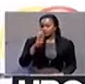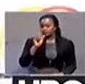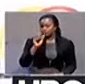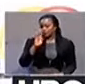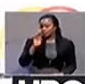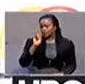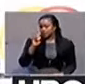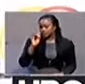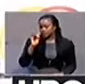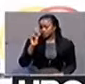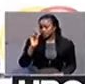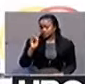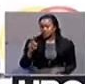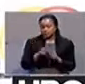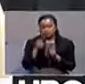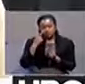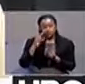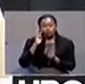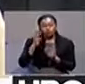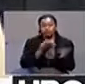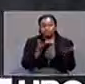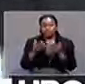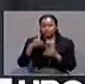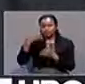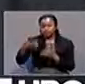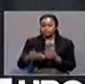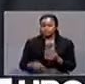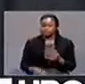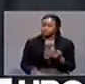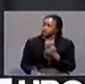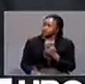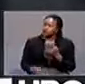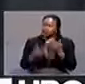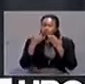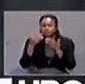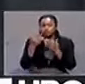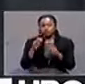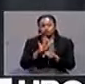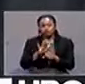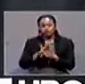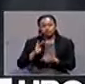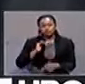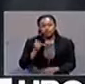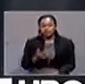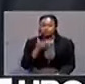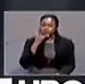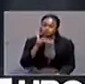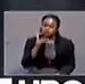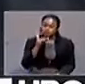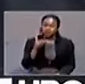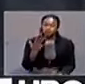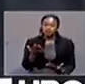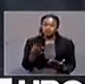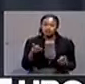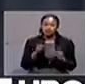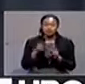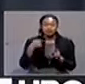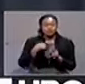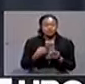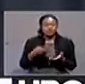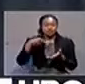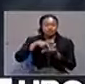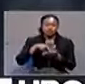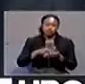you. Thank you very much, Madam Speaker. Madam Speaker, I stand also to second the